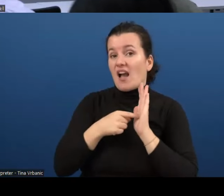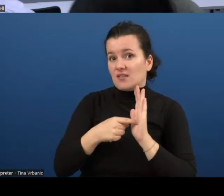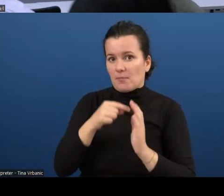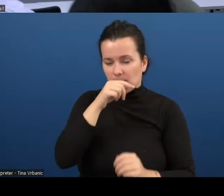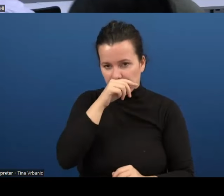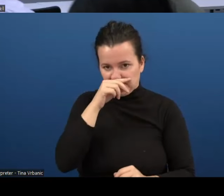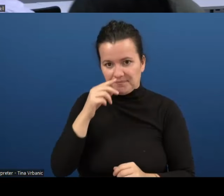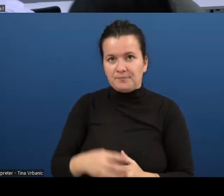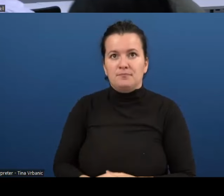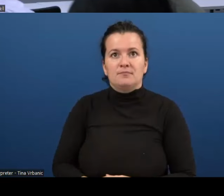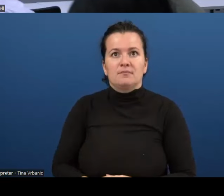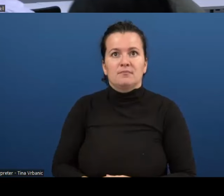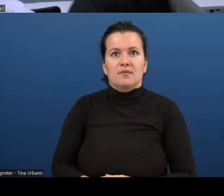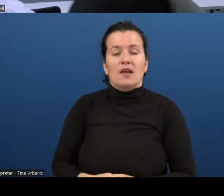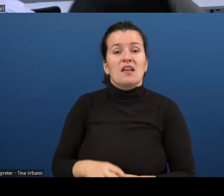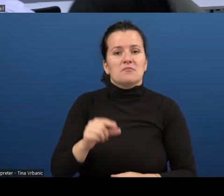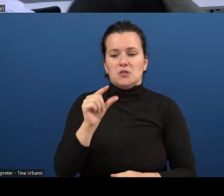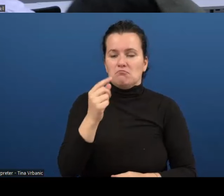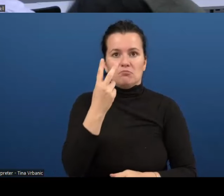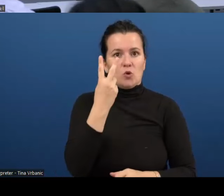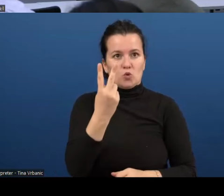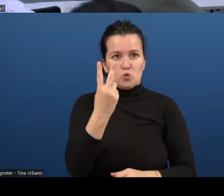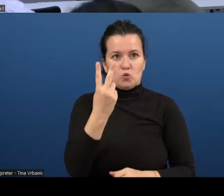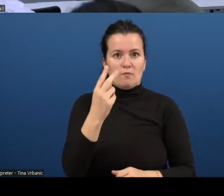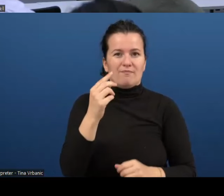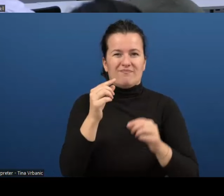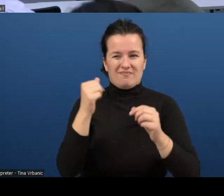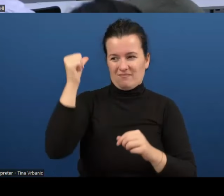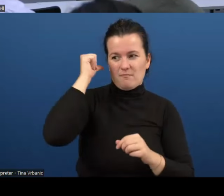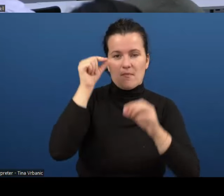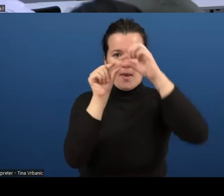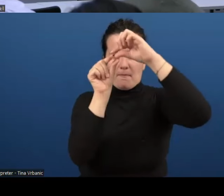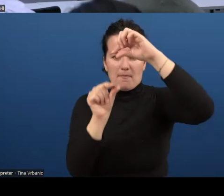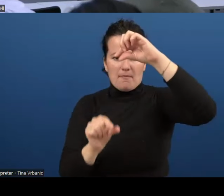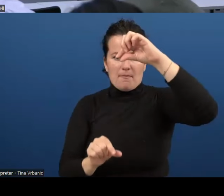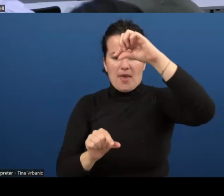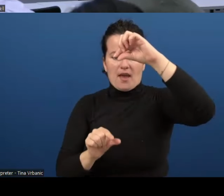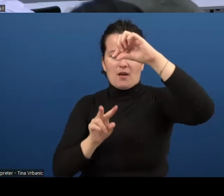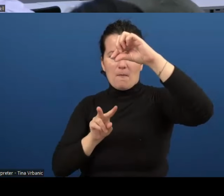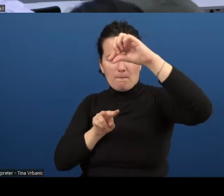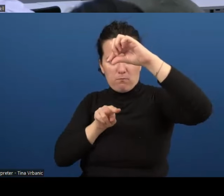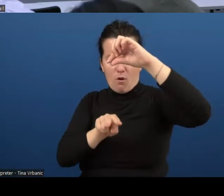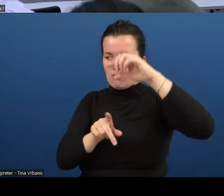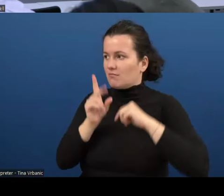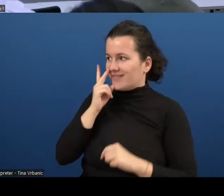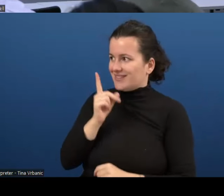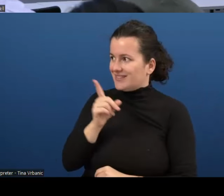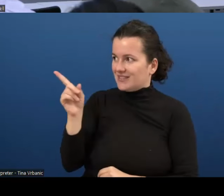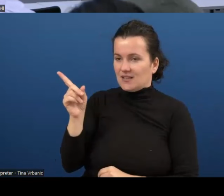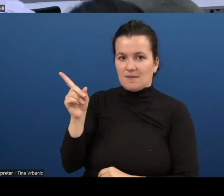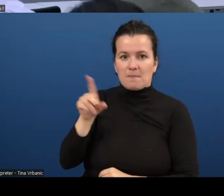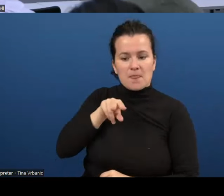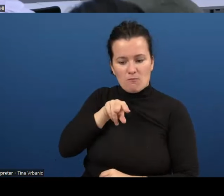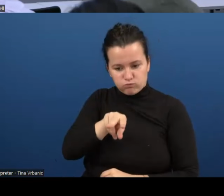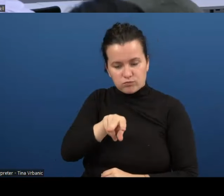have 2 pressure points on the back, for example, you have them at a horizontal